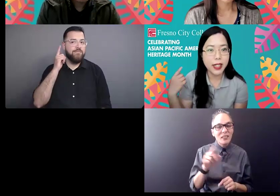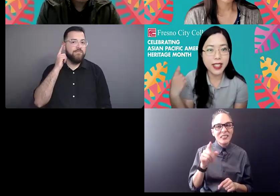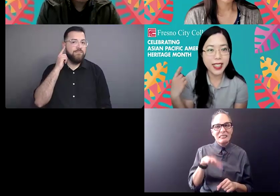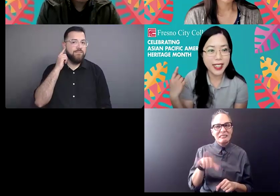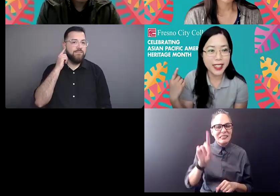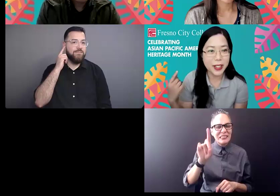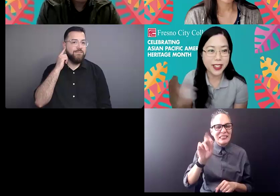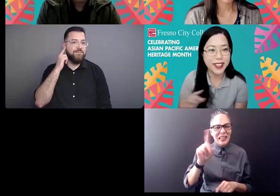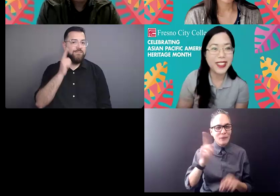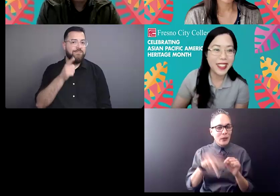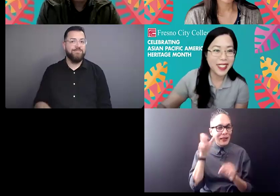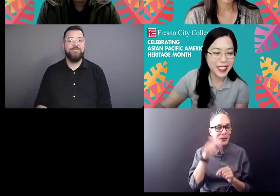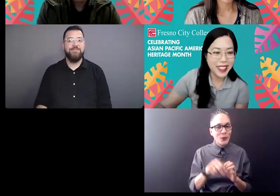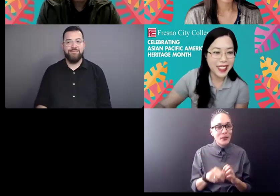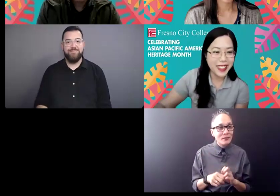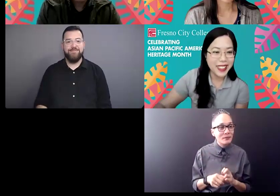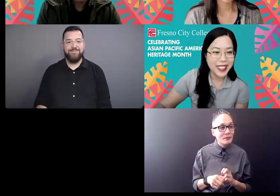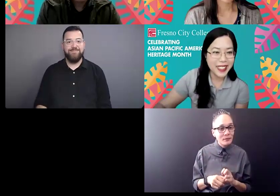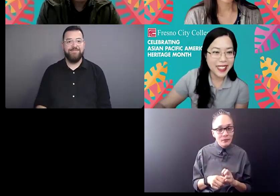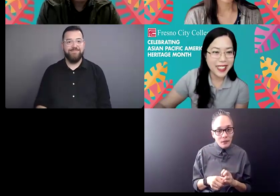Oh, David, I can't hear you.